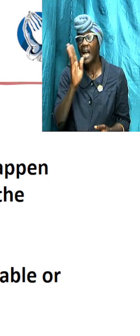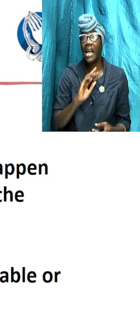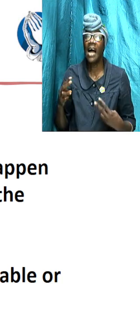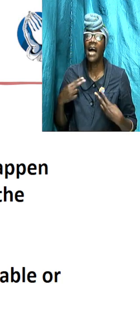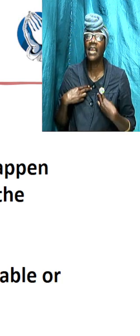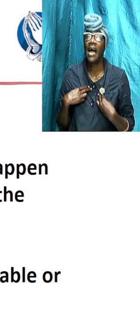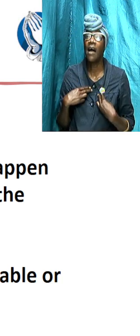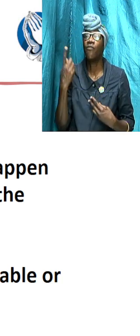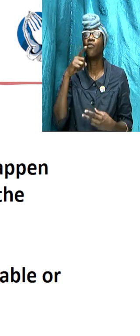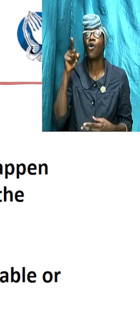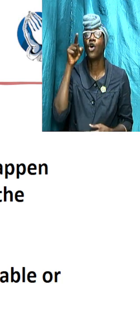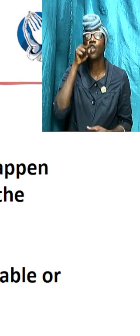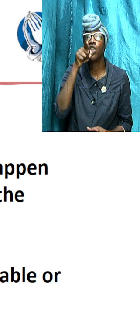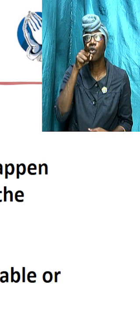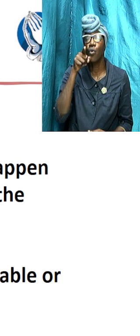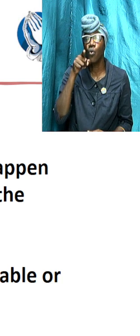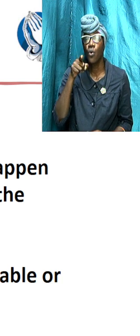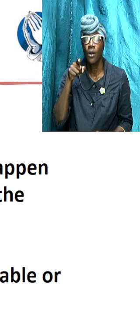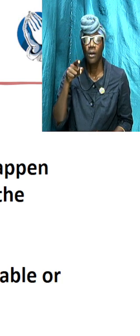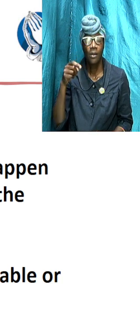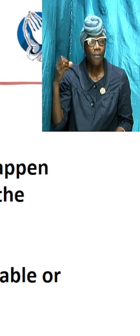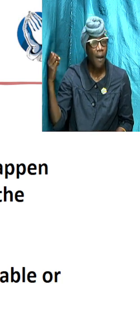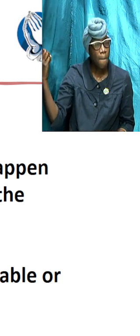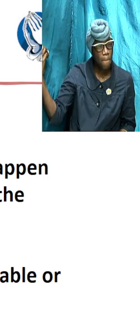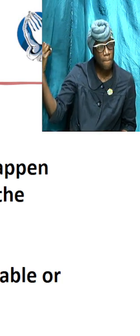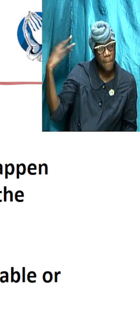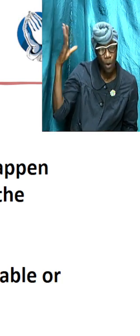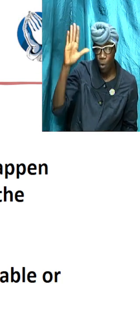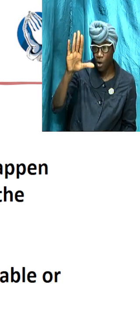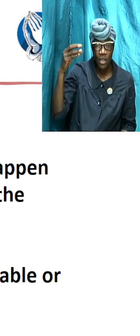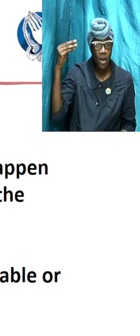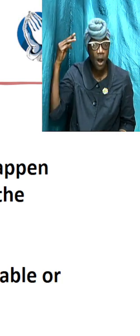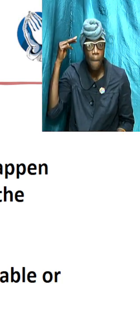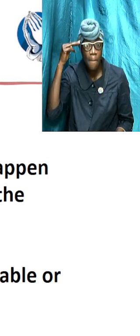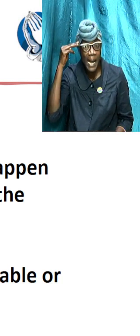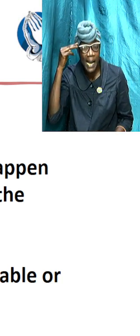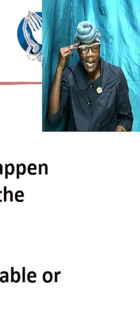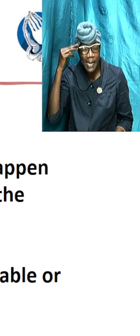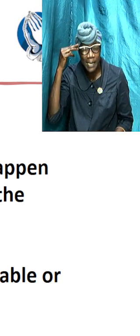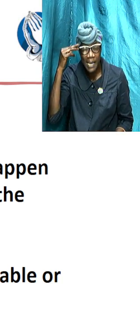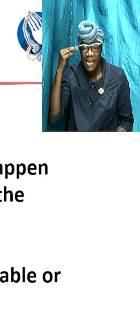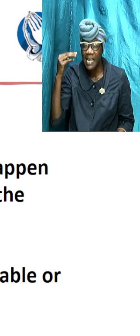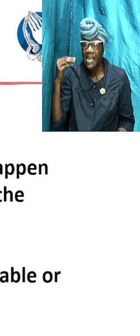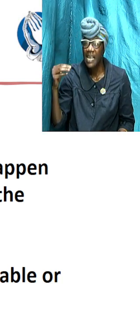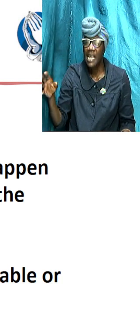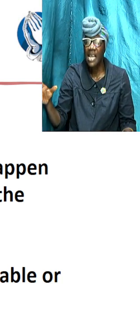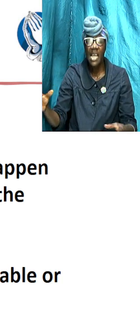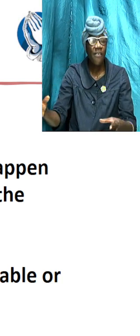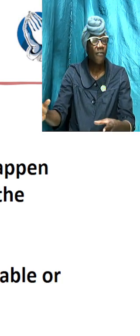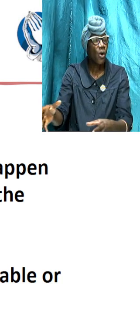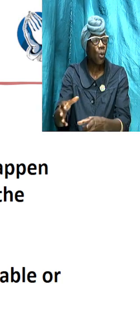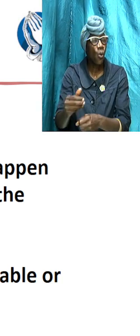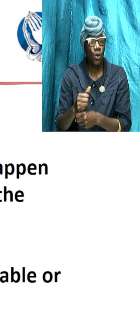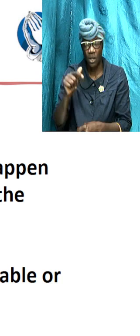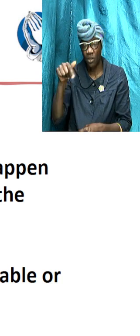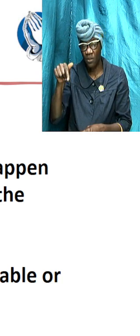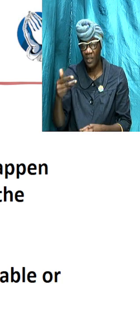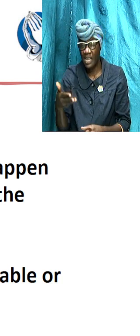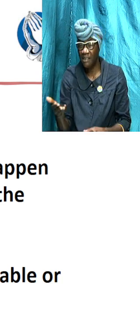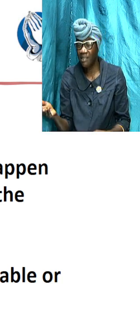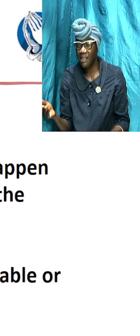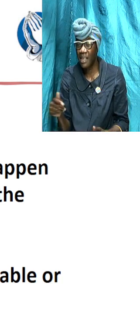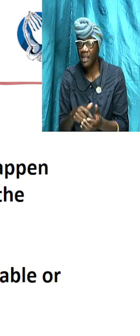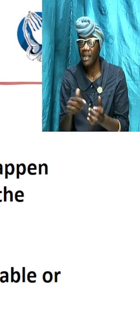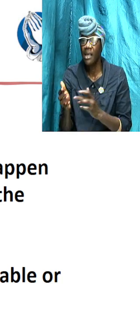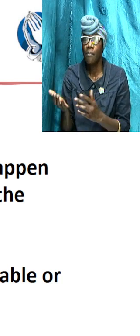store for you that will blow your mind. Amen. If you hold on to this thing. The Bible says,